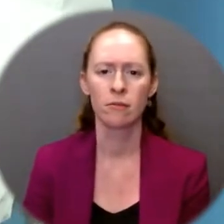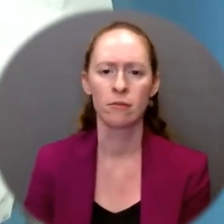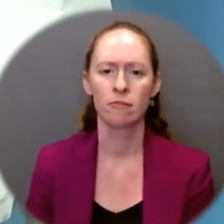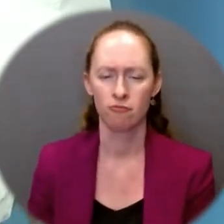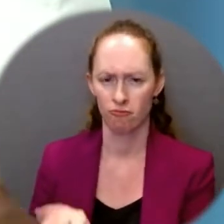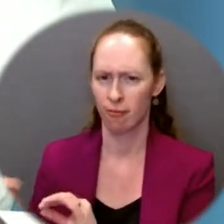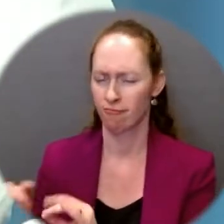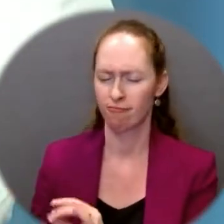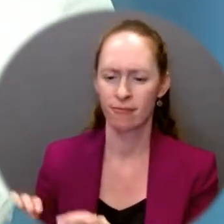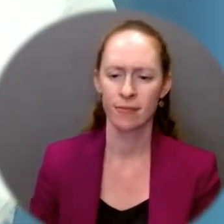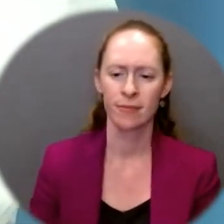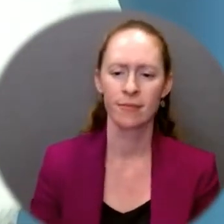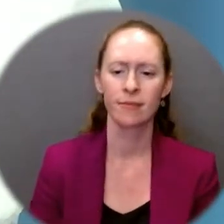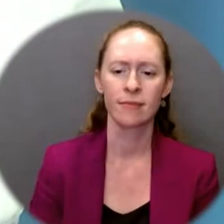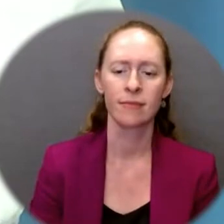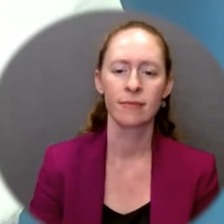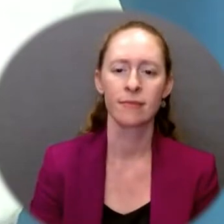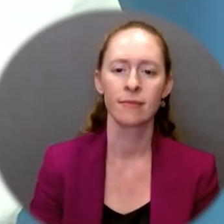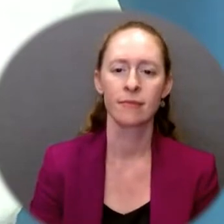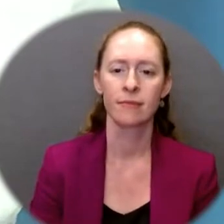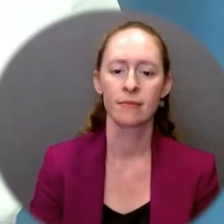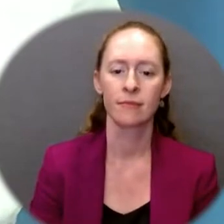The Queen has died. Okay. All right. Well,